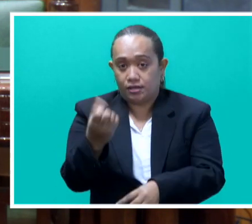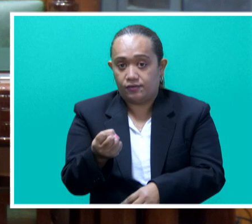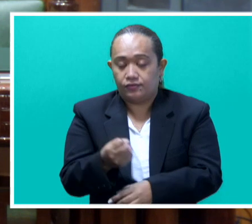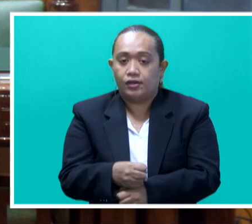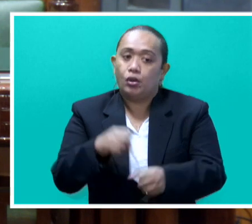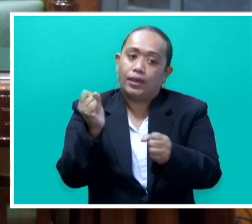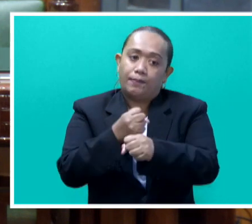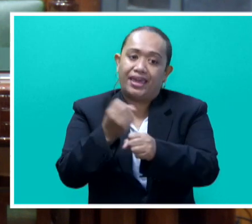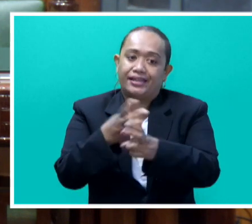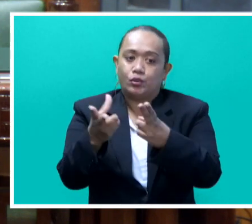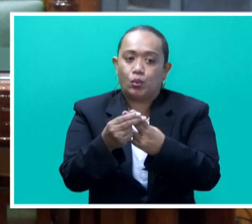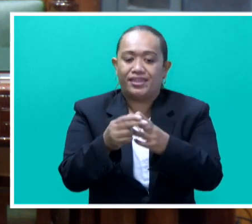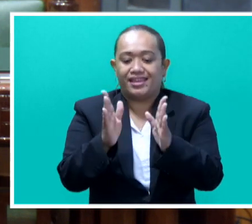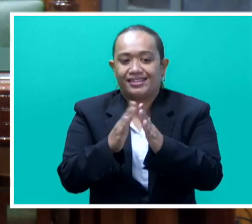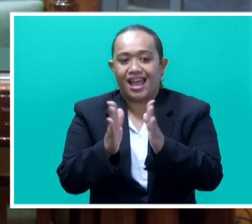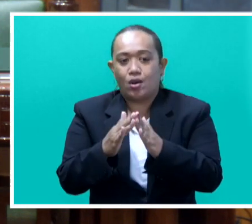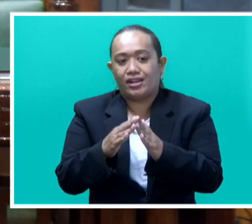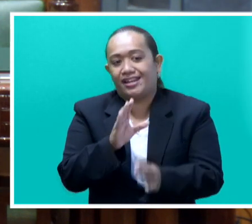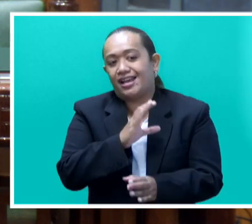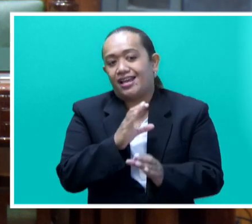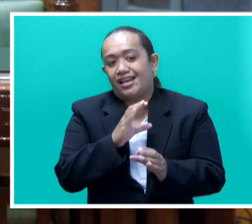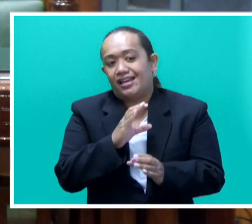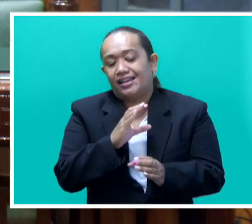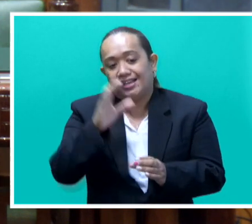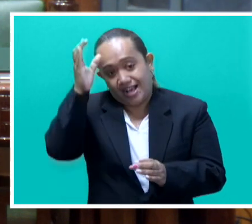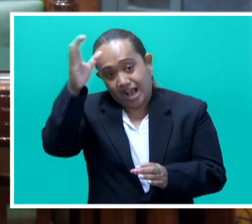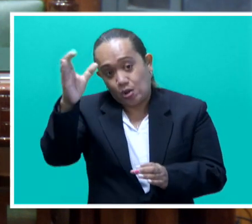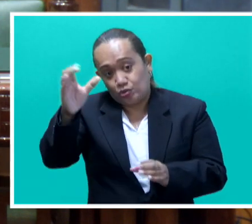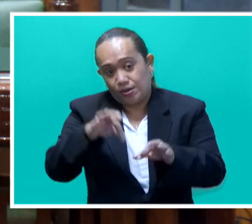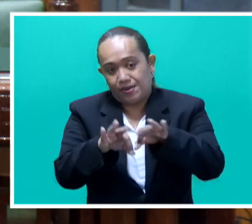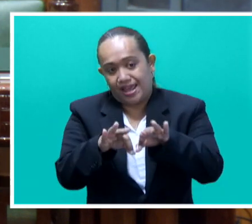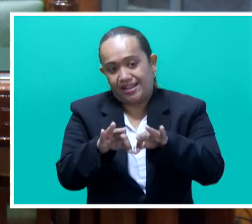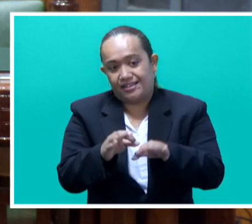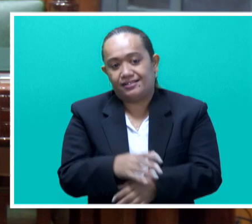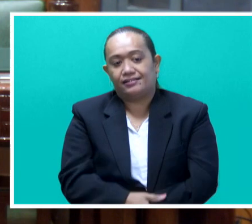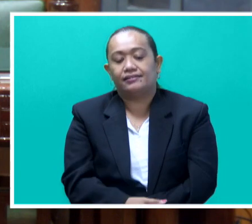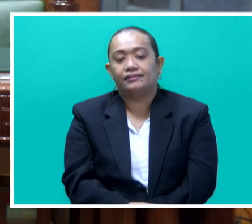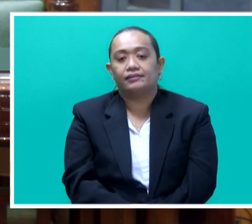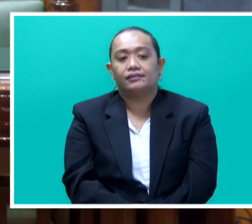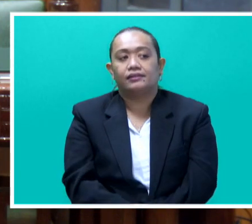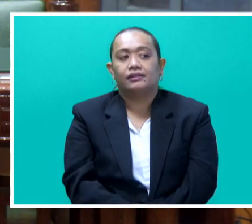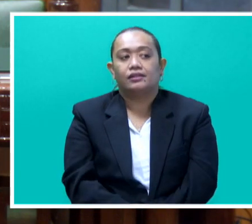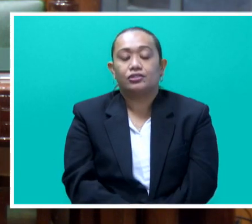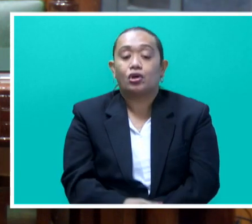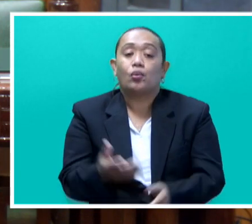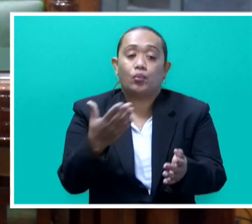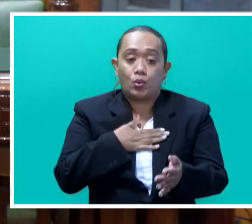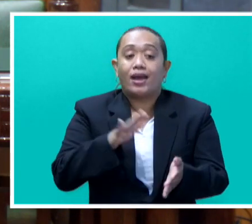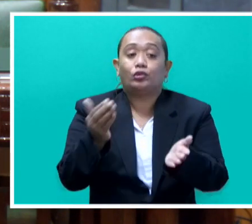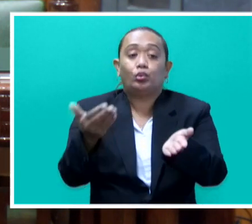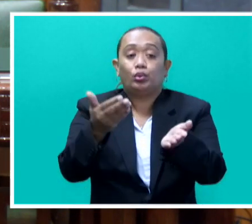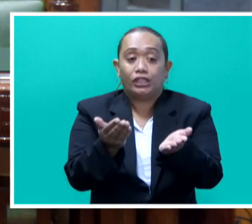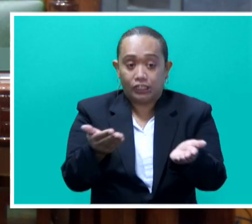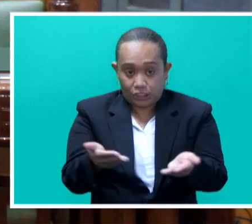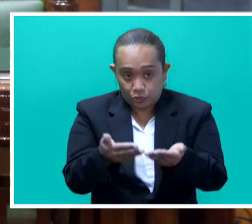country planning regulations. There are more changes that we are planning to introduce.